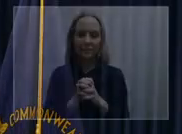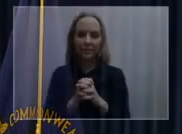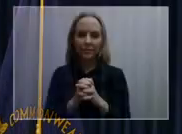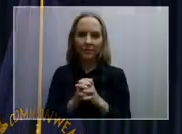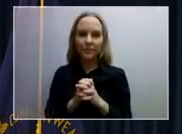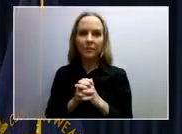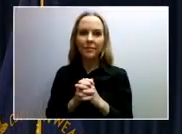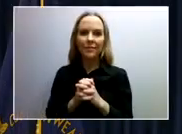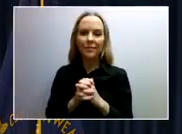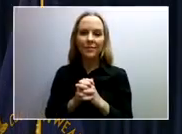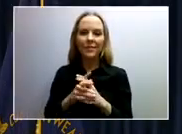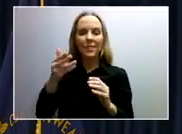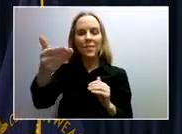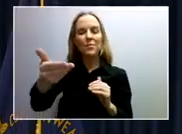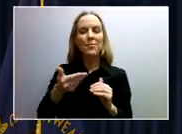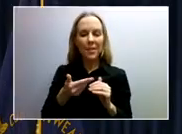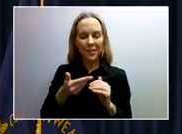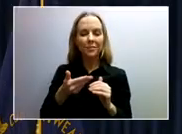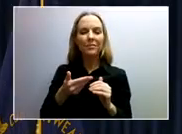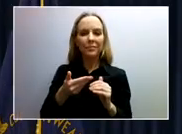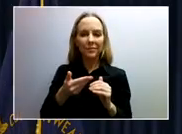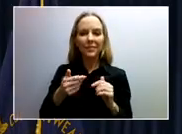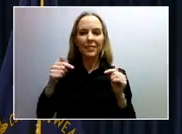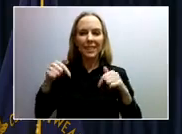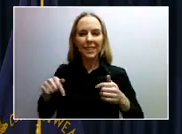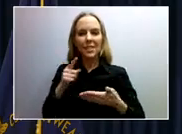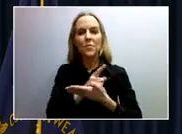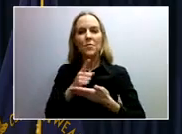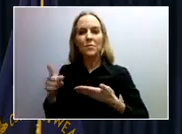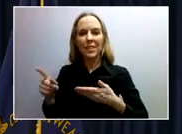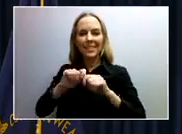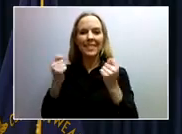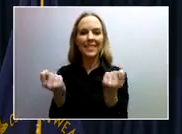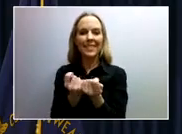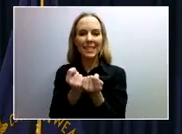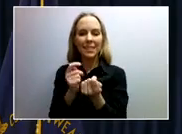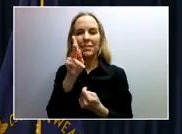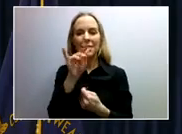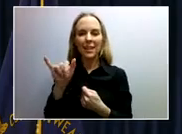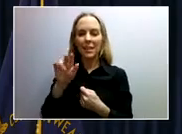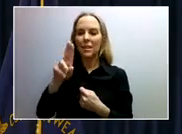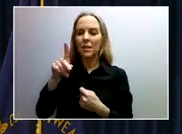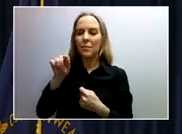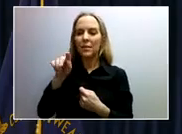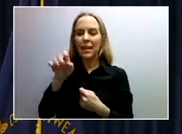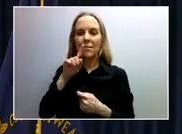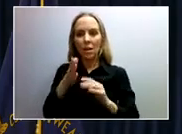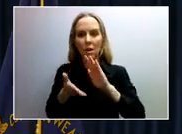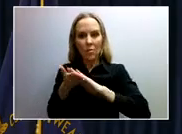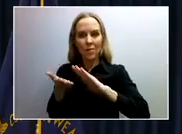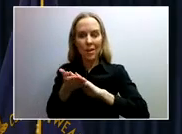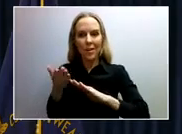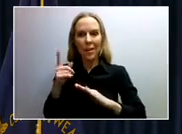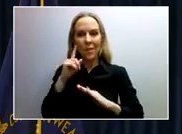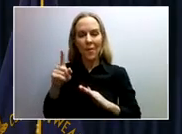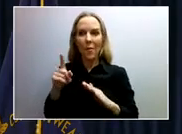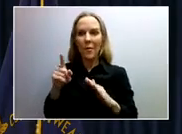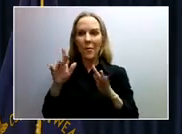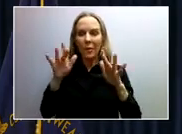All right. Welcome to this week's Team Kentucky Update. We are operating with a skeletal crew